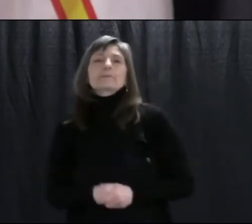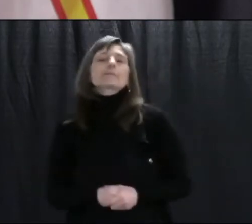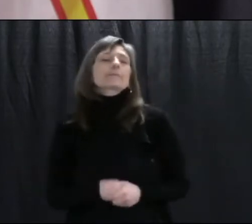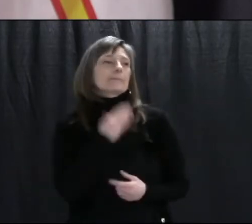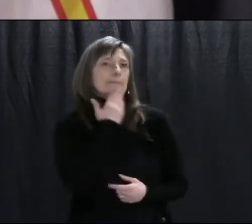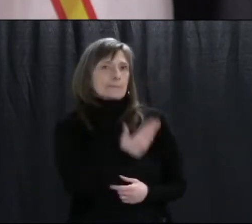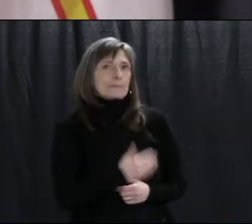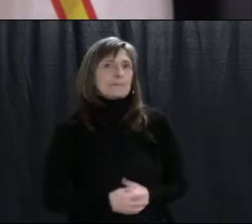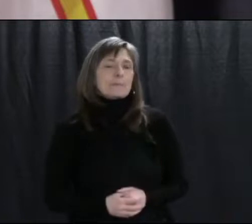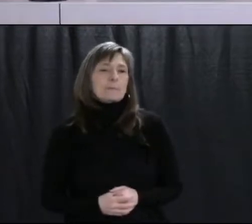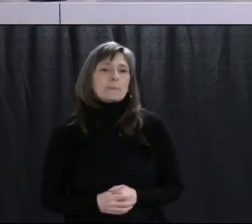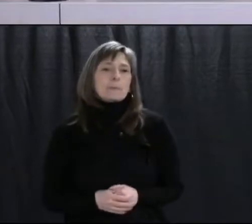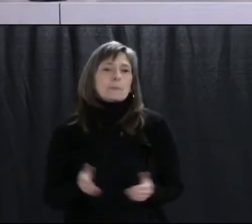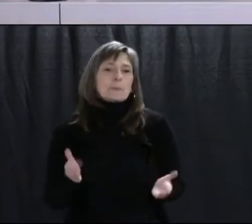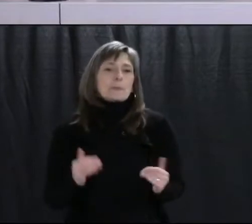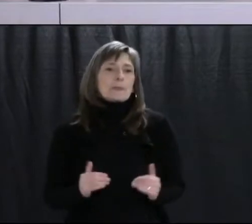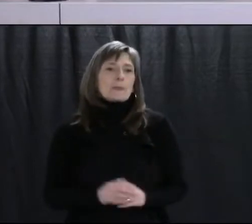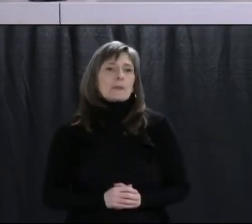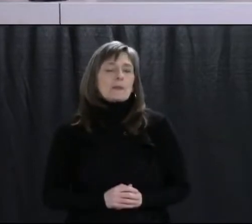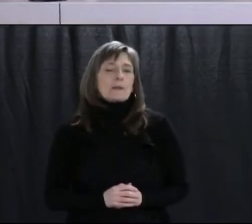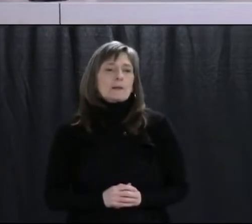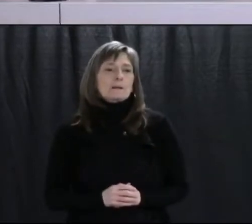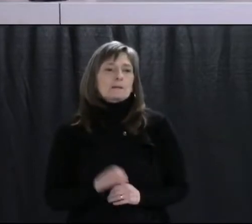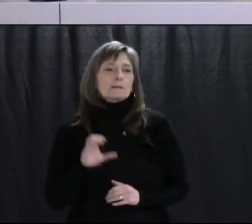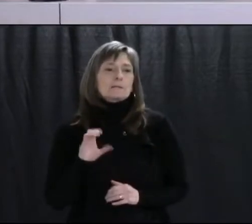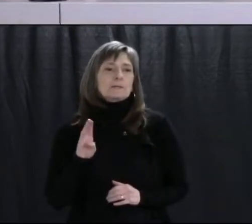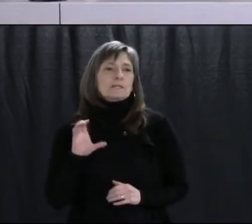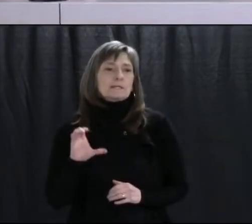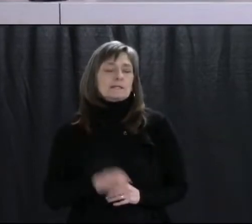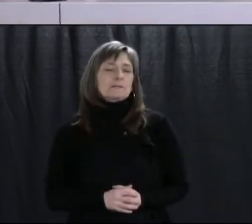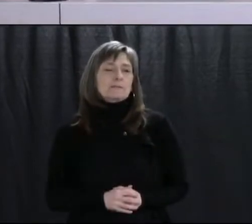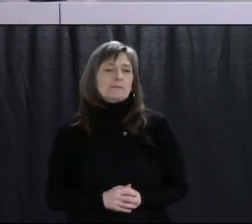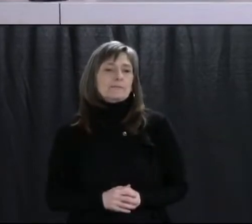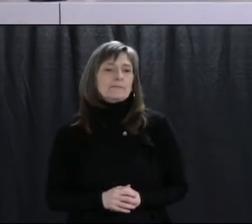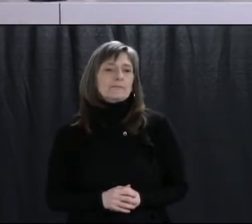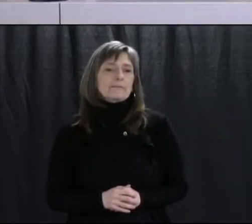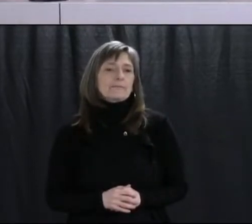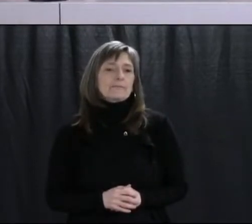Thank you. Our next question is from Peter Cohen with CBC. Please go ahead.